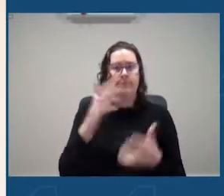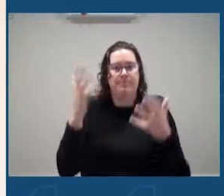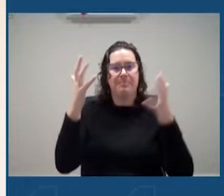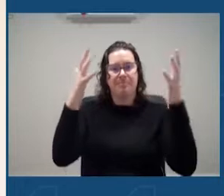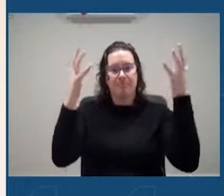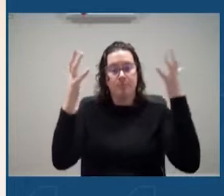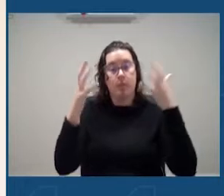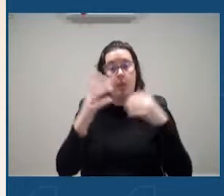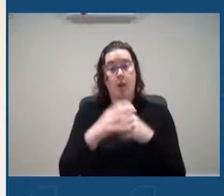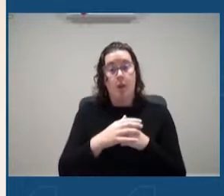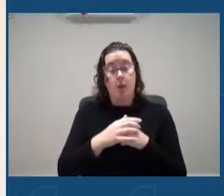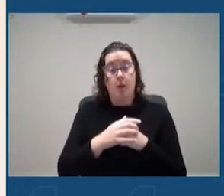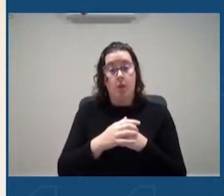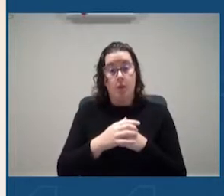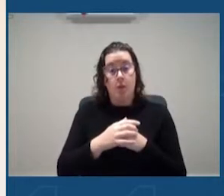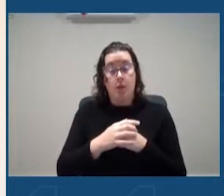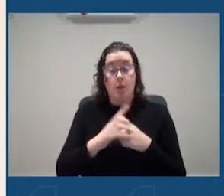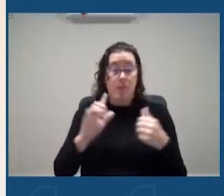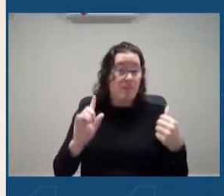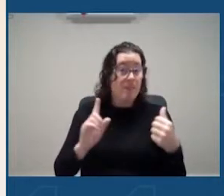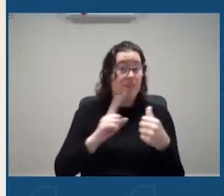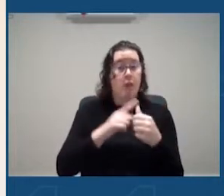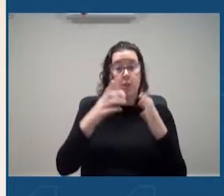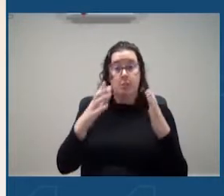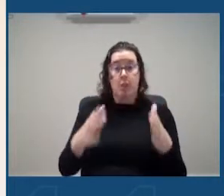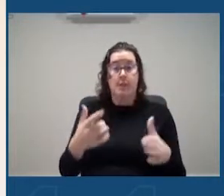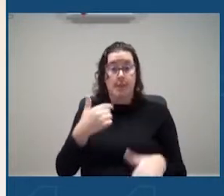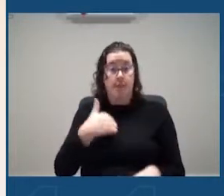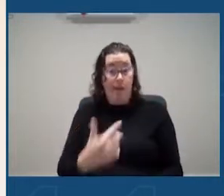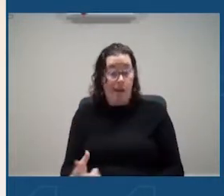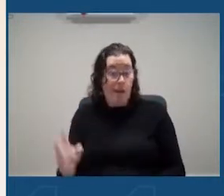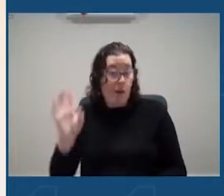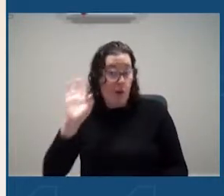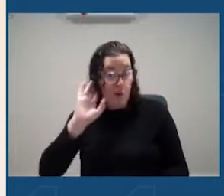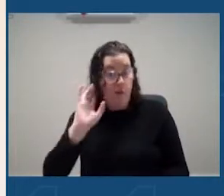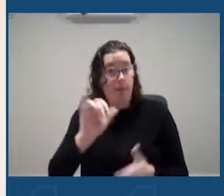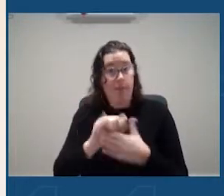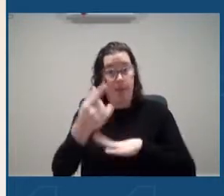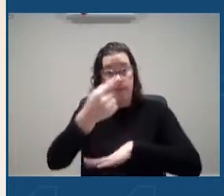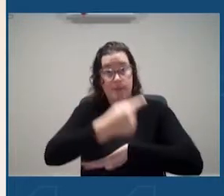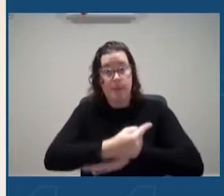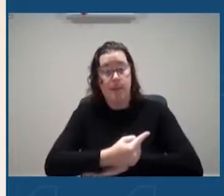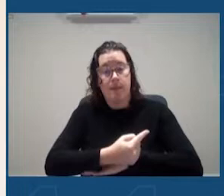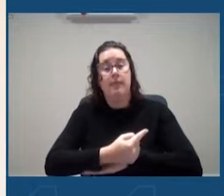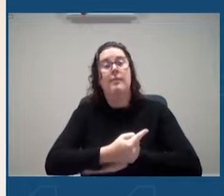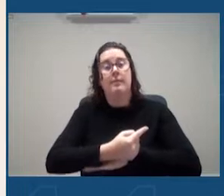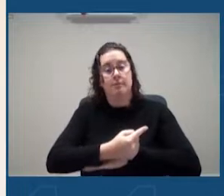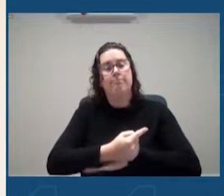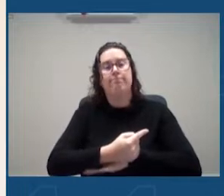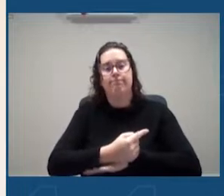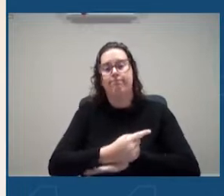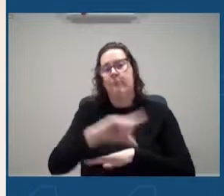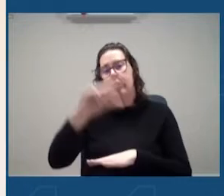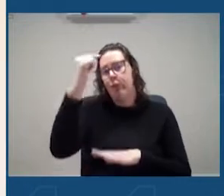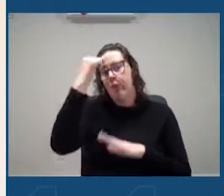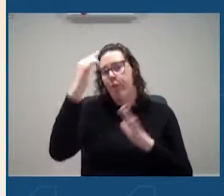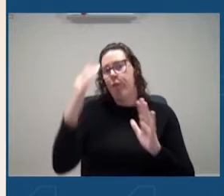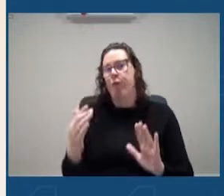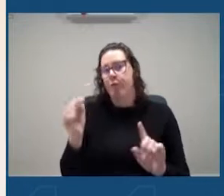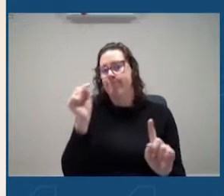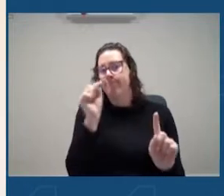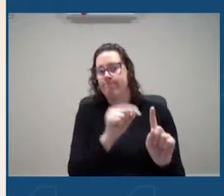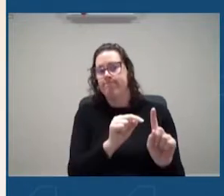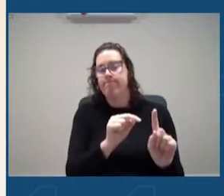And one of the first people that I heard from on 5/14 was Governor Hochul.